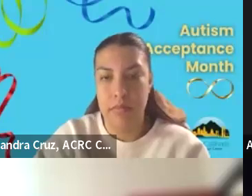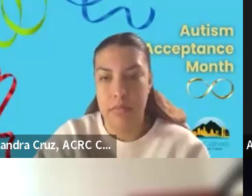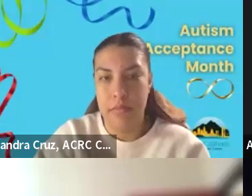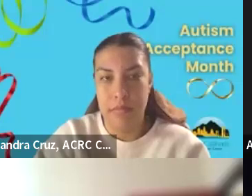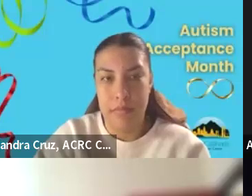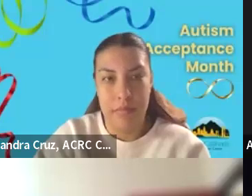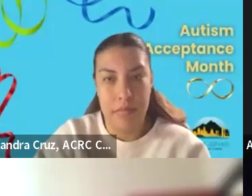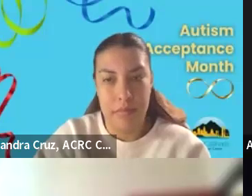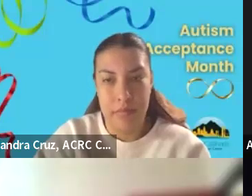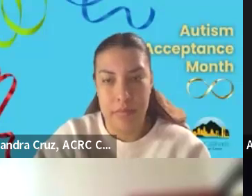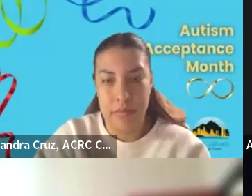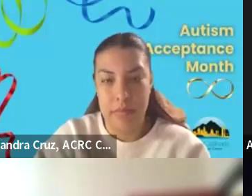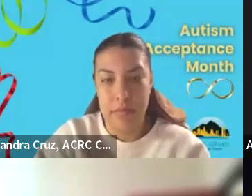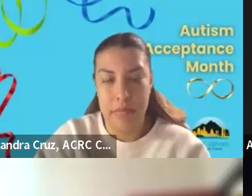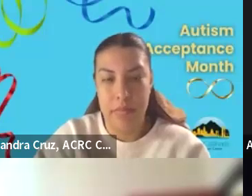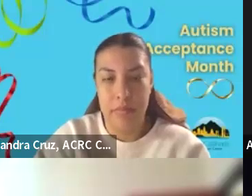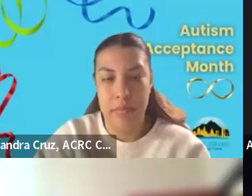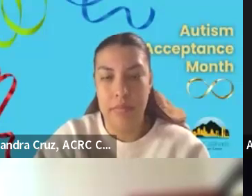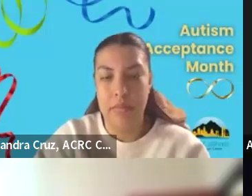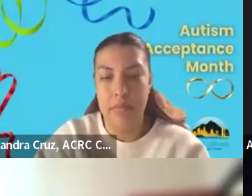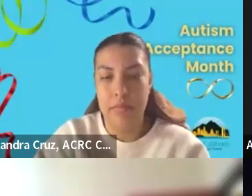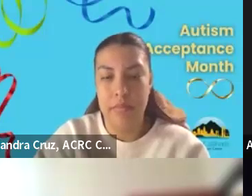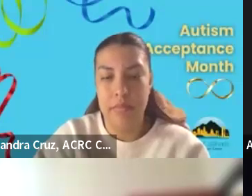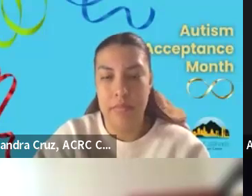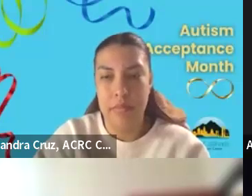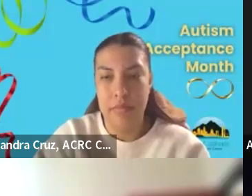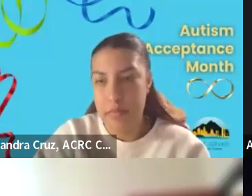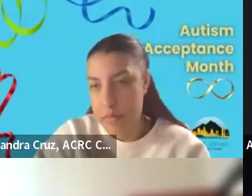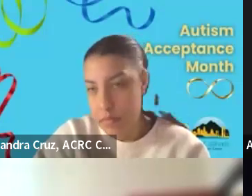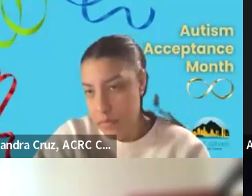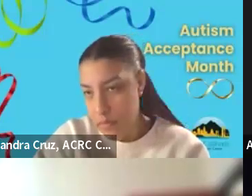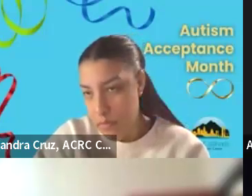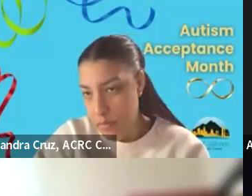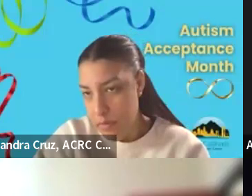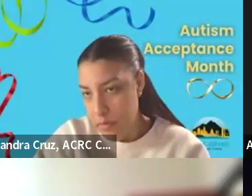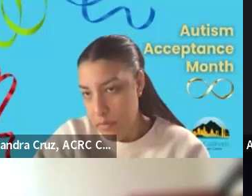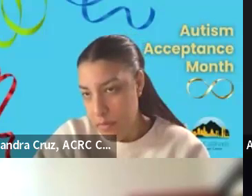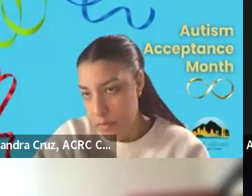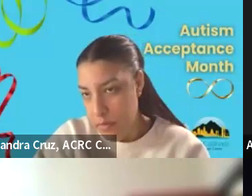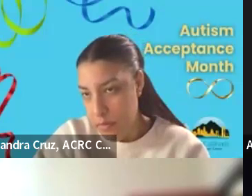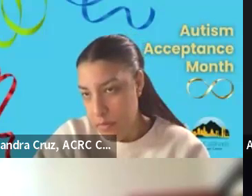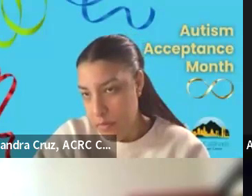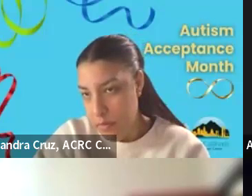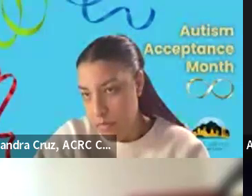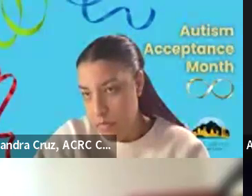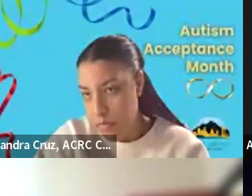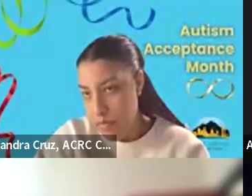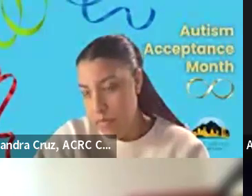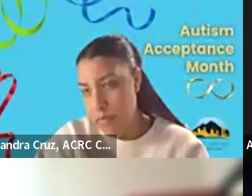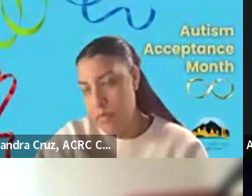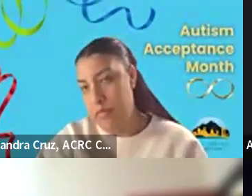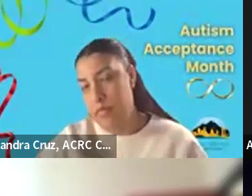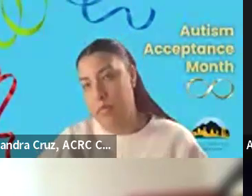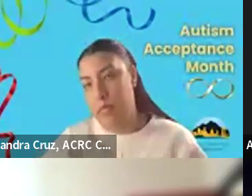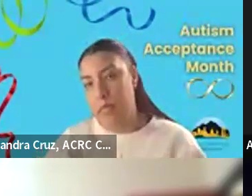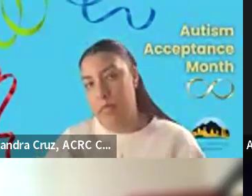morning. My name's Alicia Van Eck, and I'm here with Kylie Draper. We're two of the HCBS specialists here at Alta,